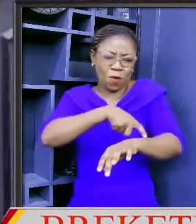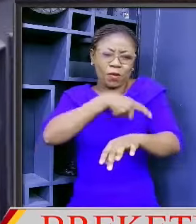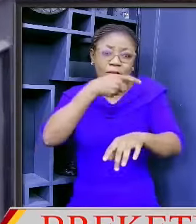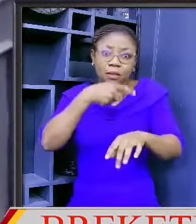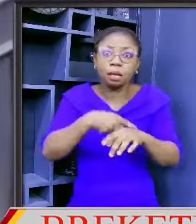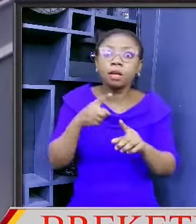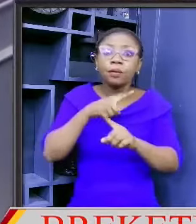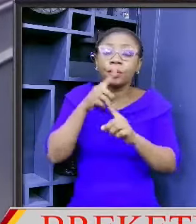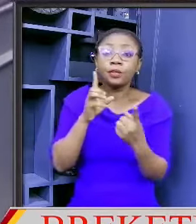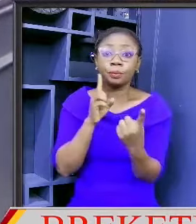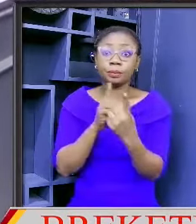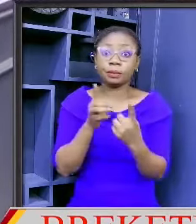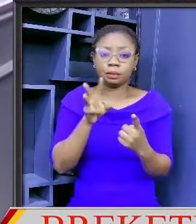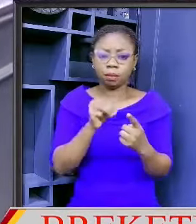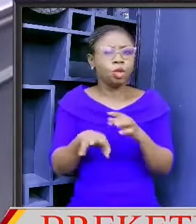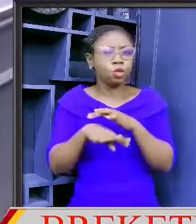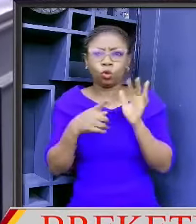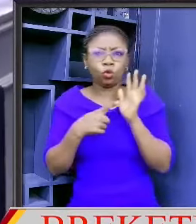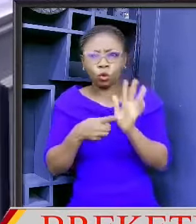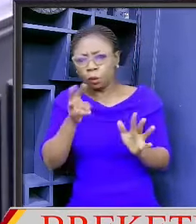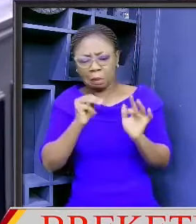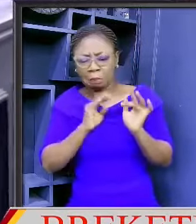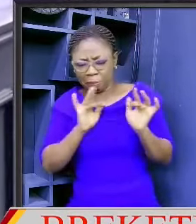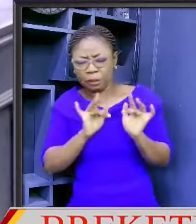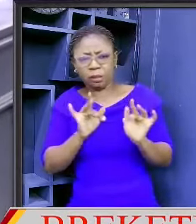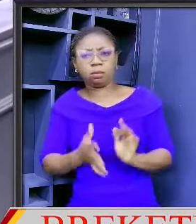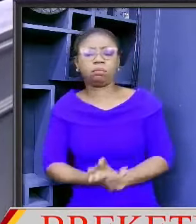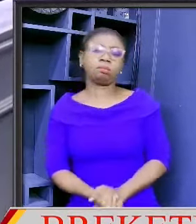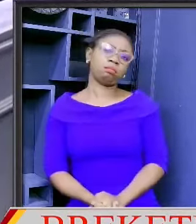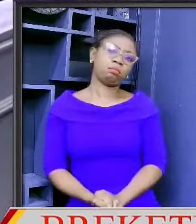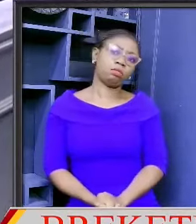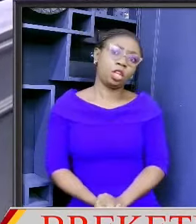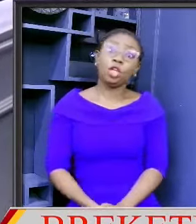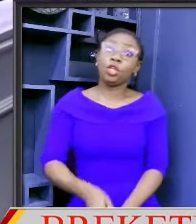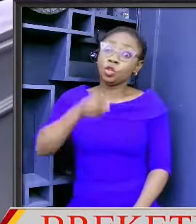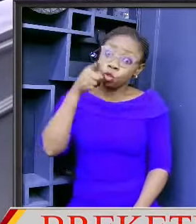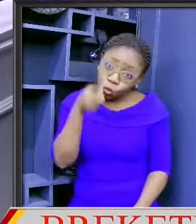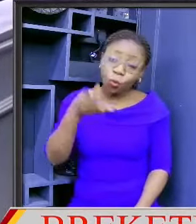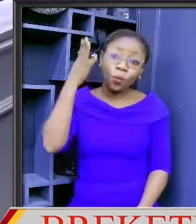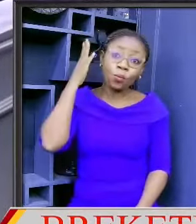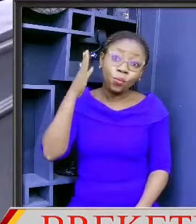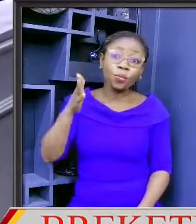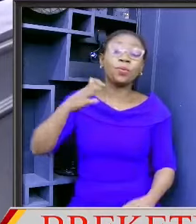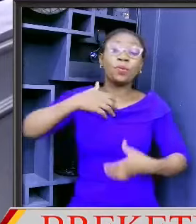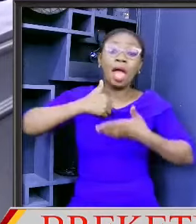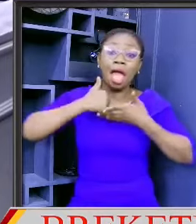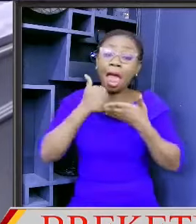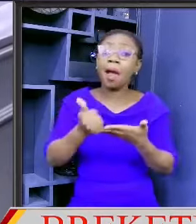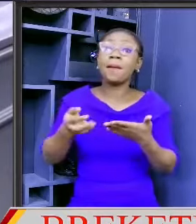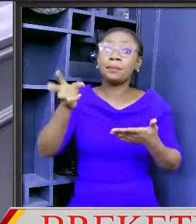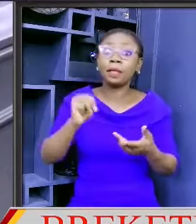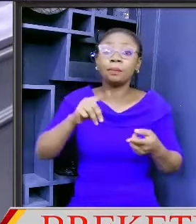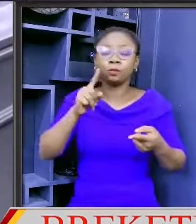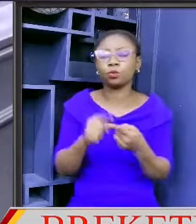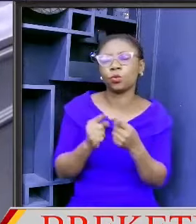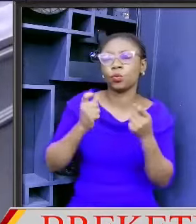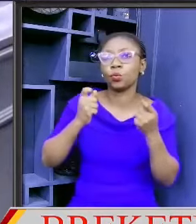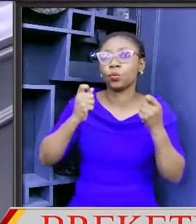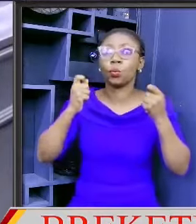them, no show them pity. Yes, sir. Now you go make them wake